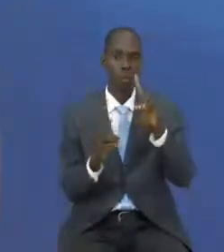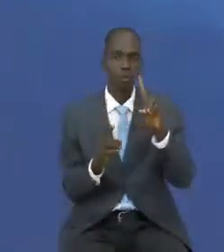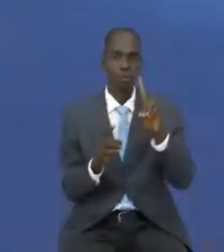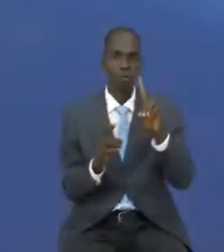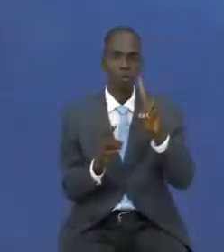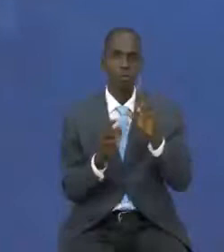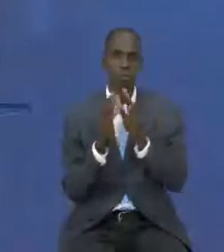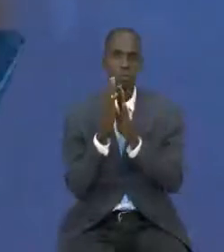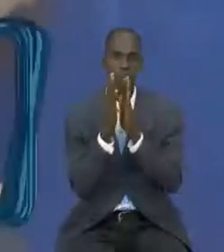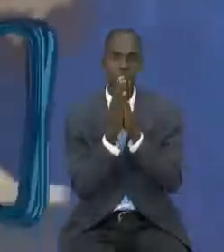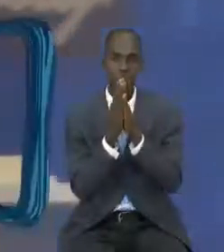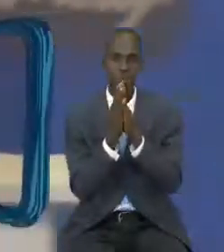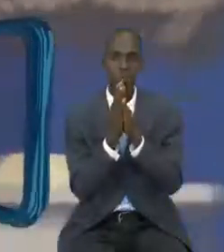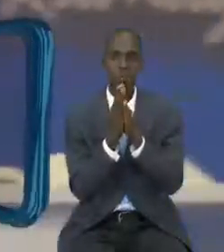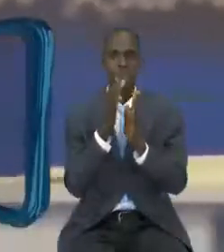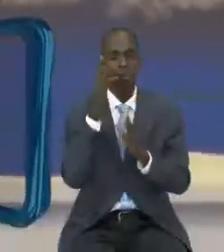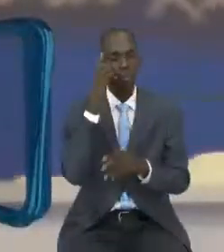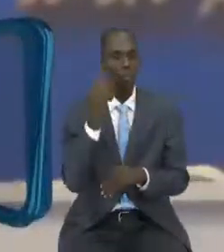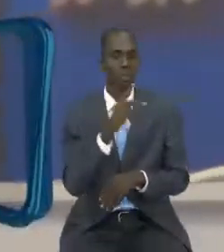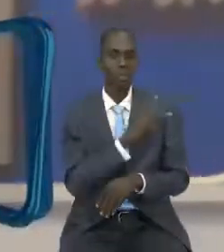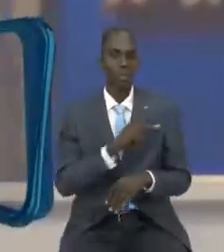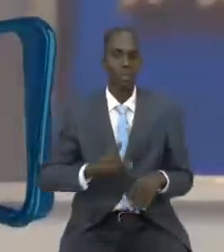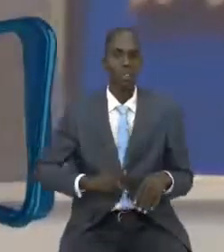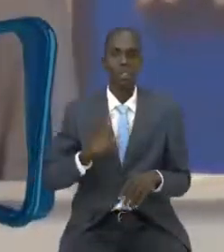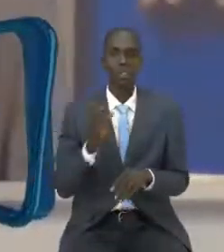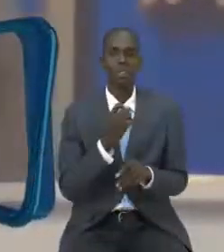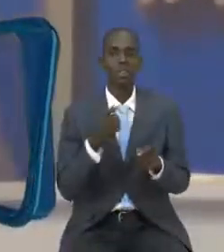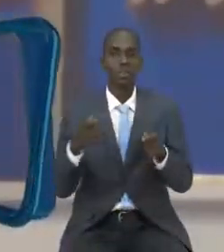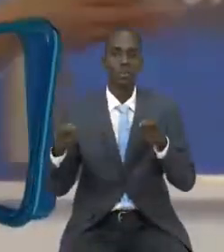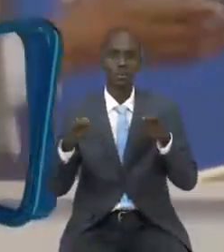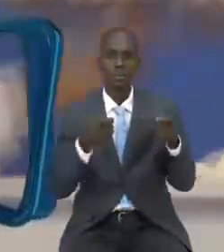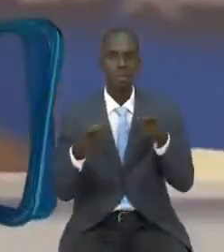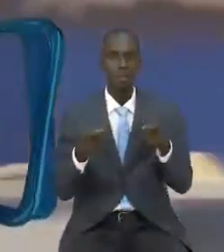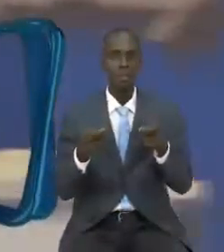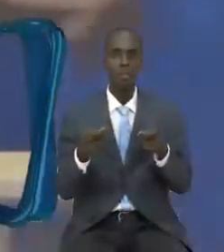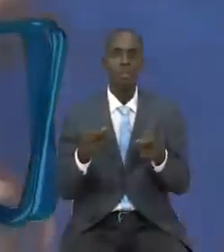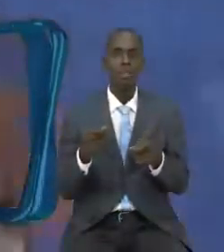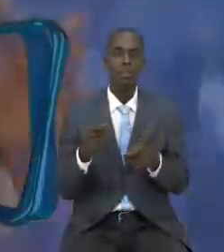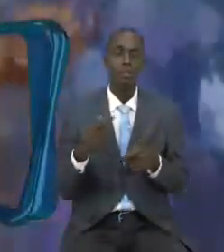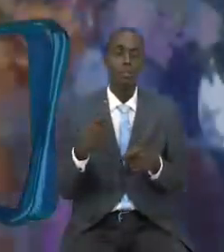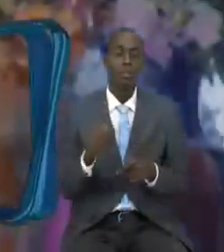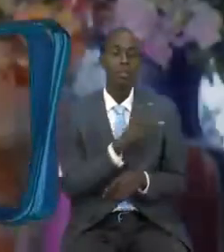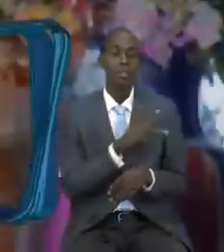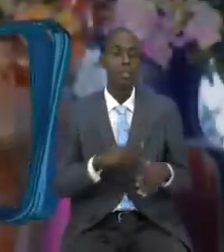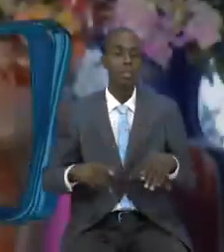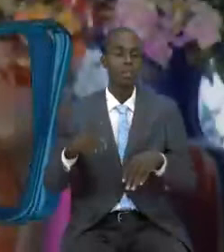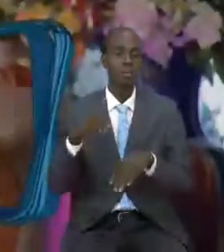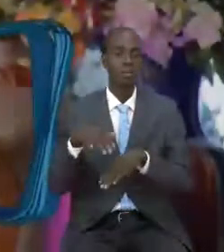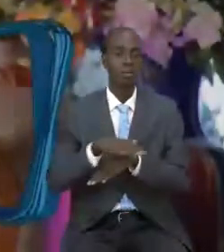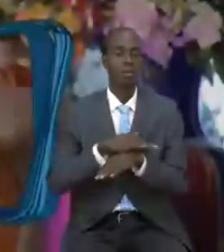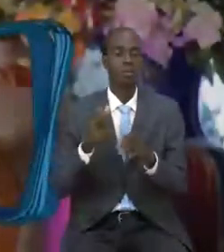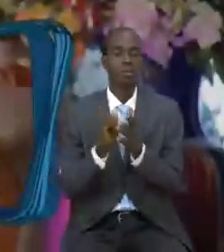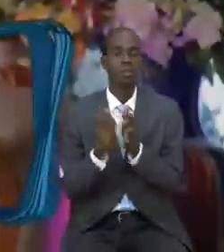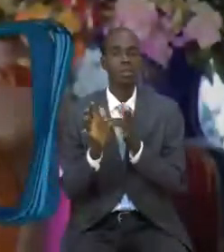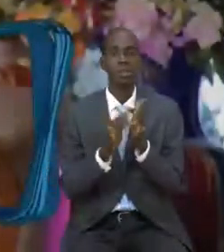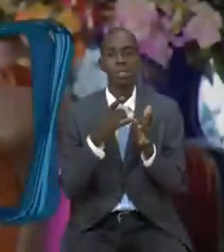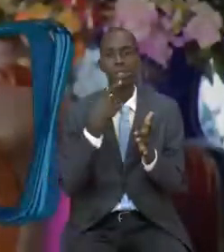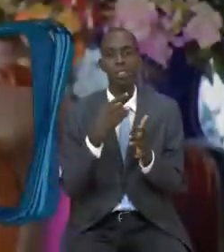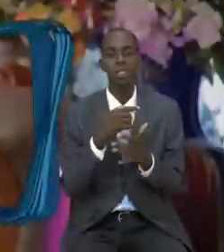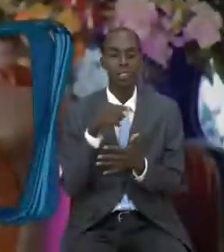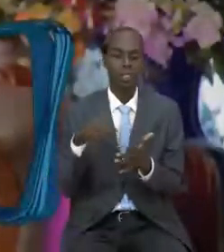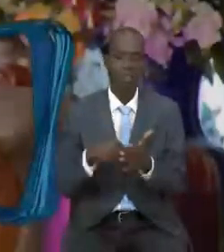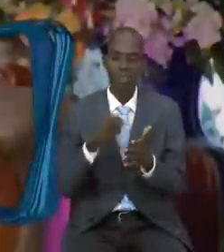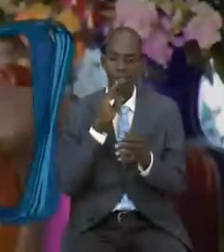supplication for the king's reign, the kingdom come. Jesus said, this is the way we ought to